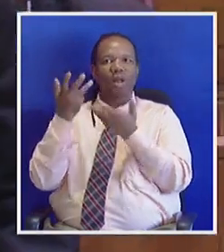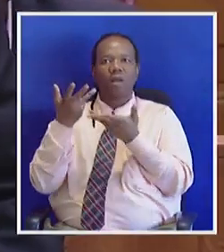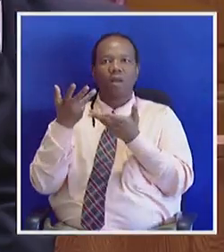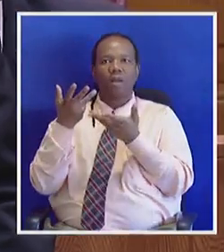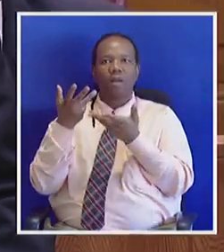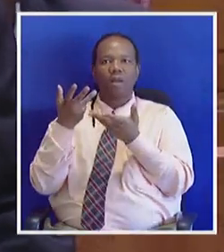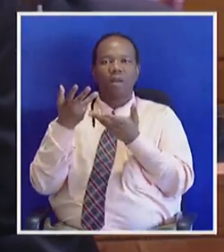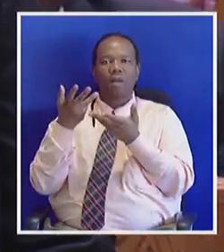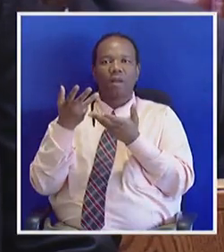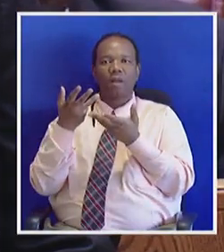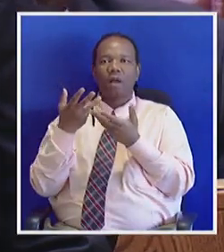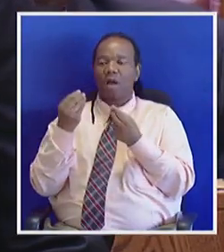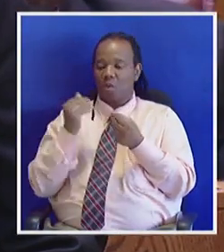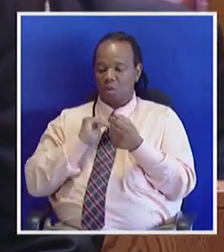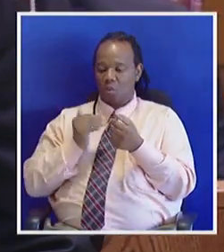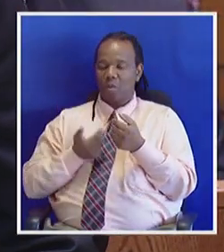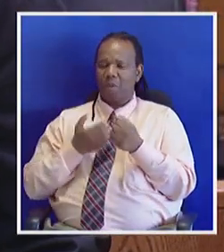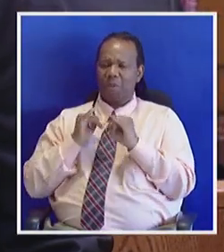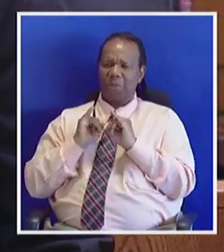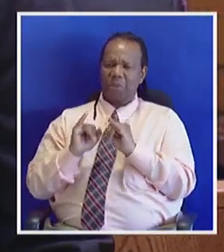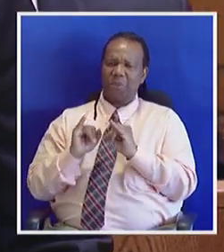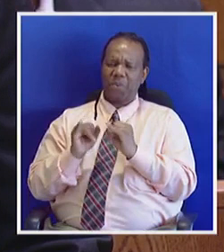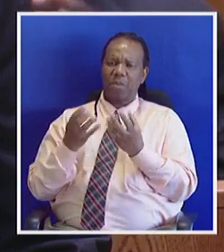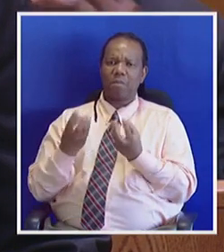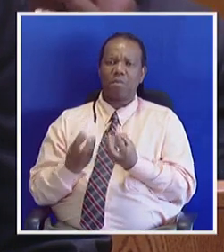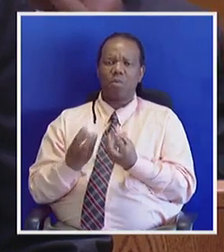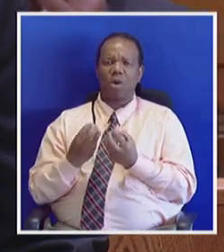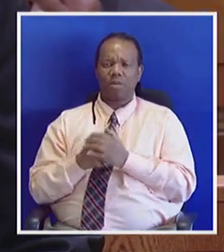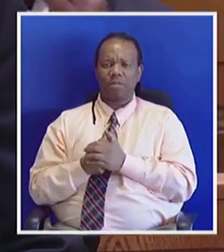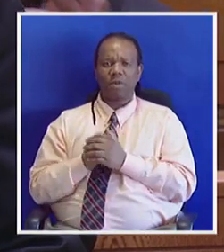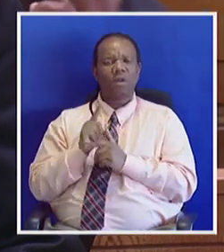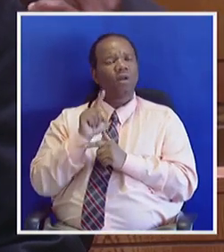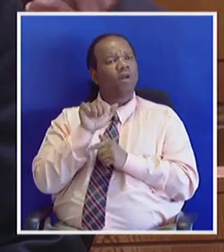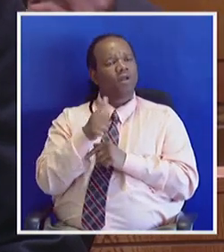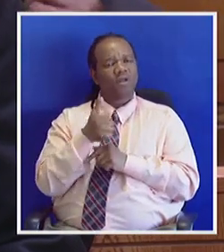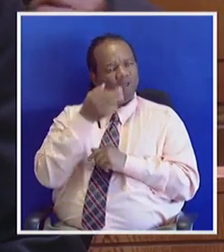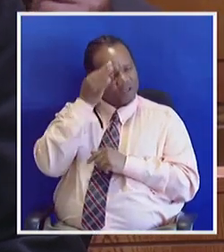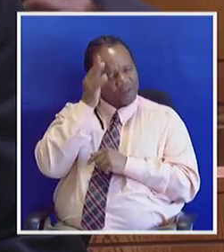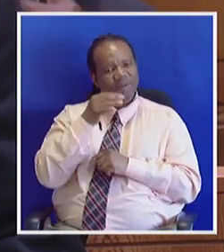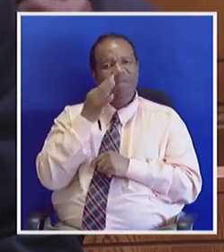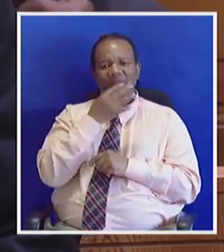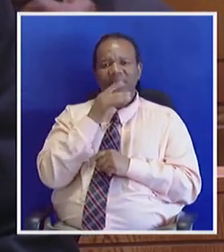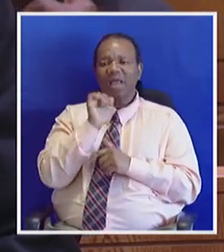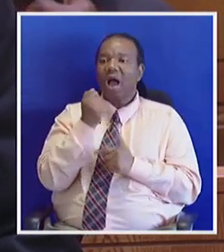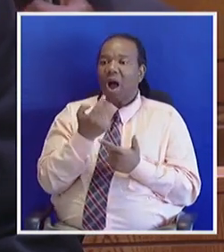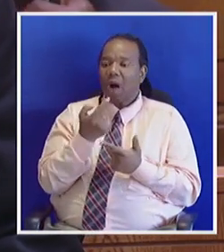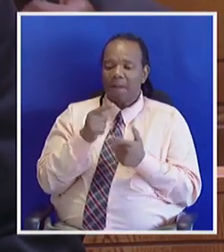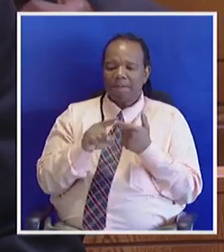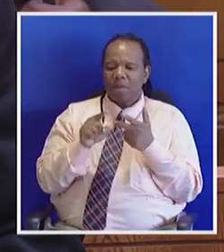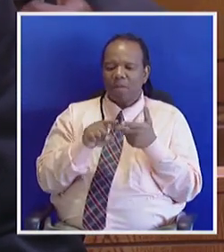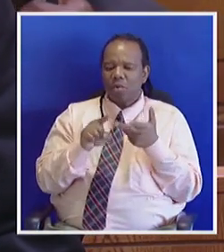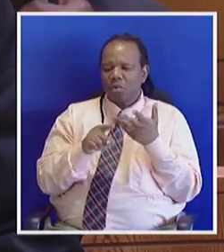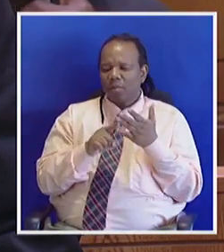households, are living under poverty. Government has announced many tools to accelerate growth, create